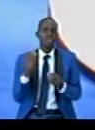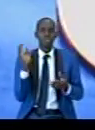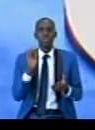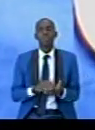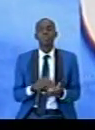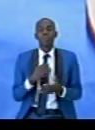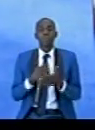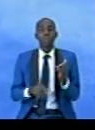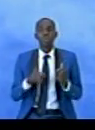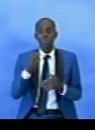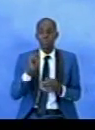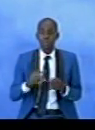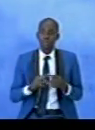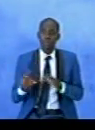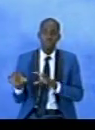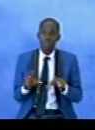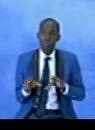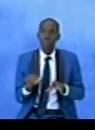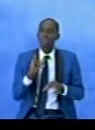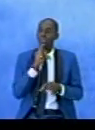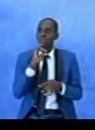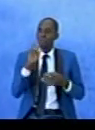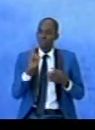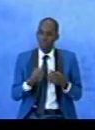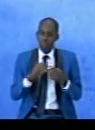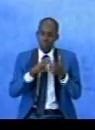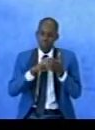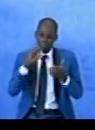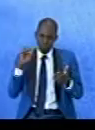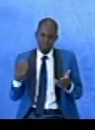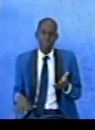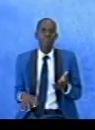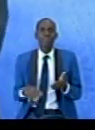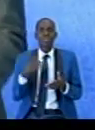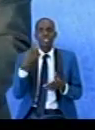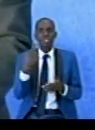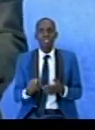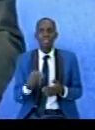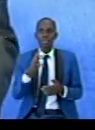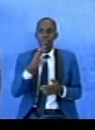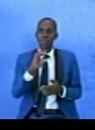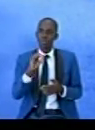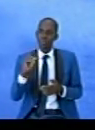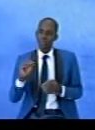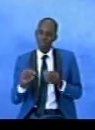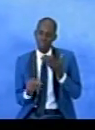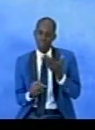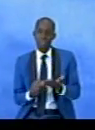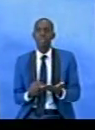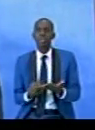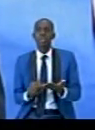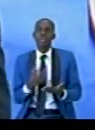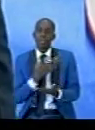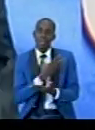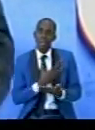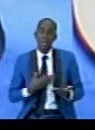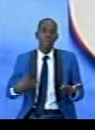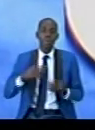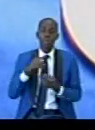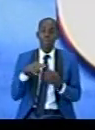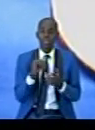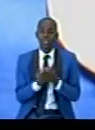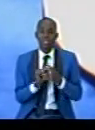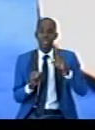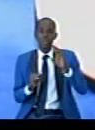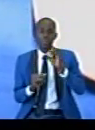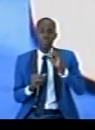is to uproot, is to root out the roots there. And when they are taken off, that's like sanctification, that